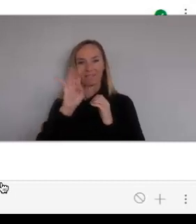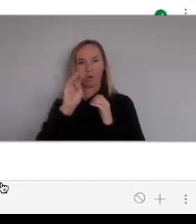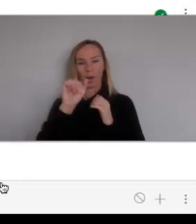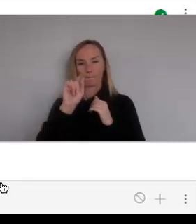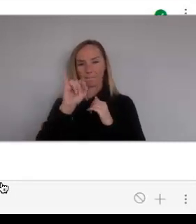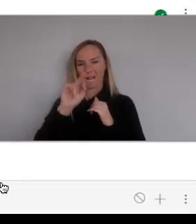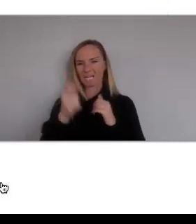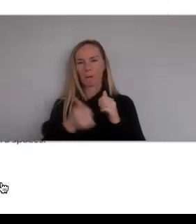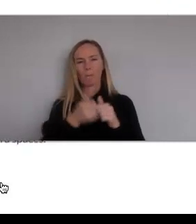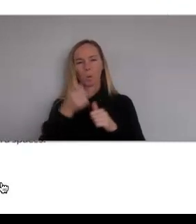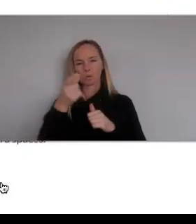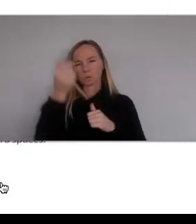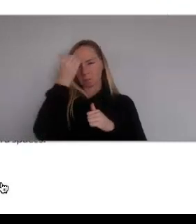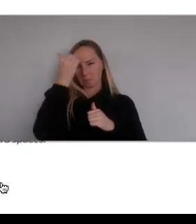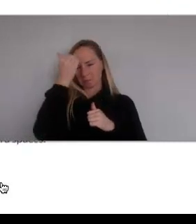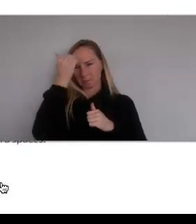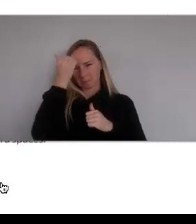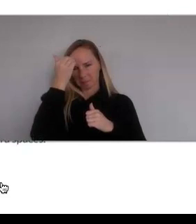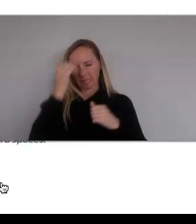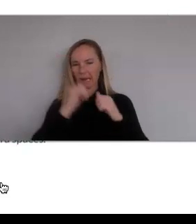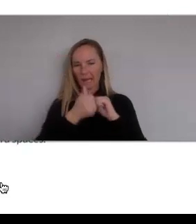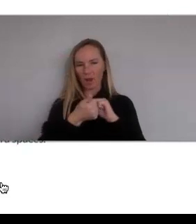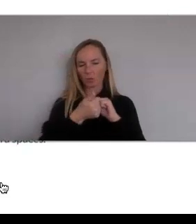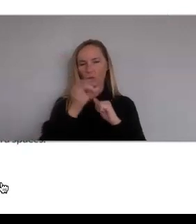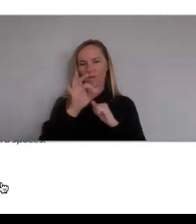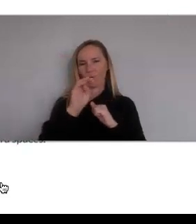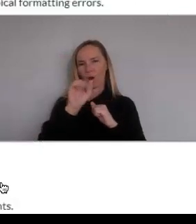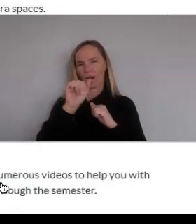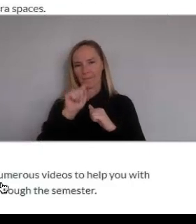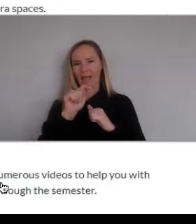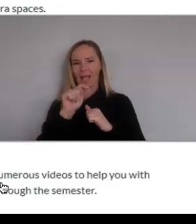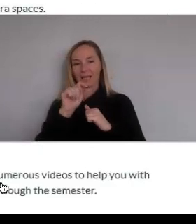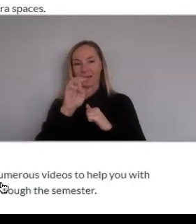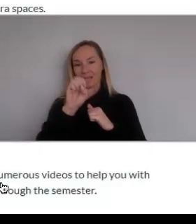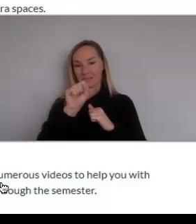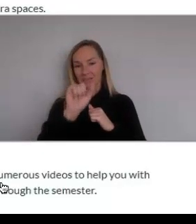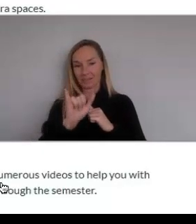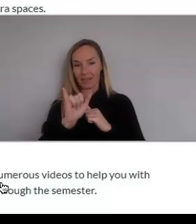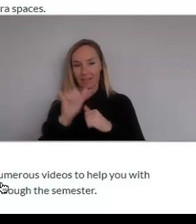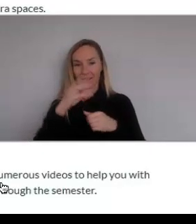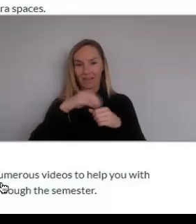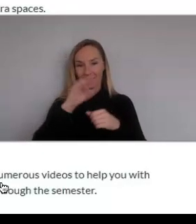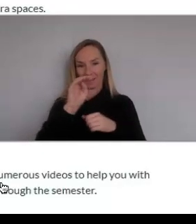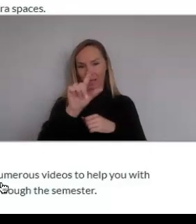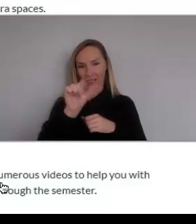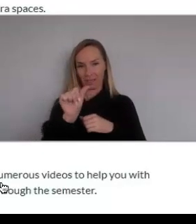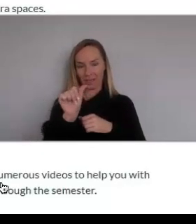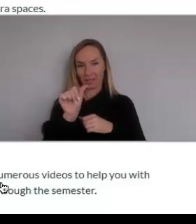hang of this and have formatted an essay before in MLA. And so I just go over the